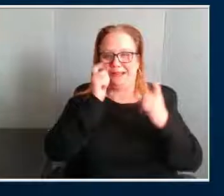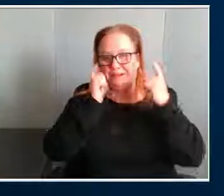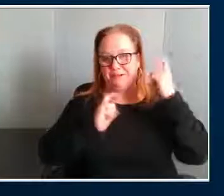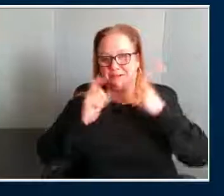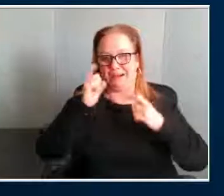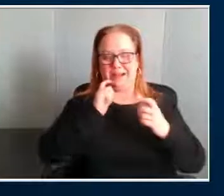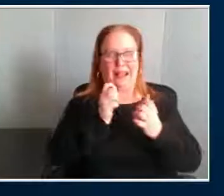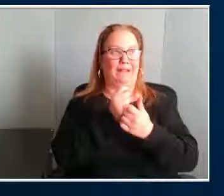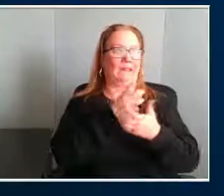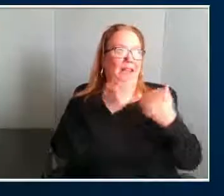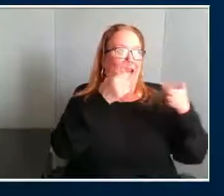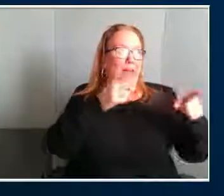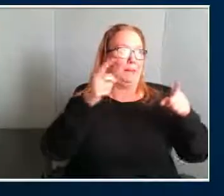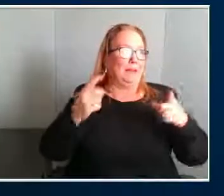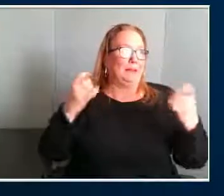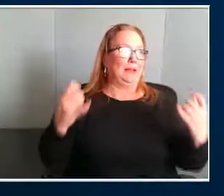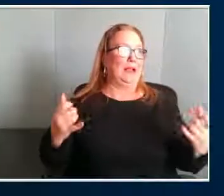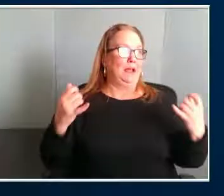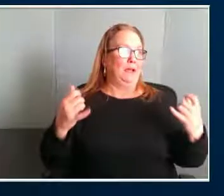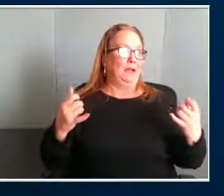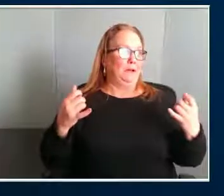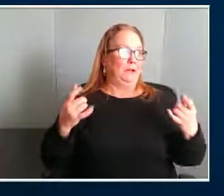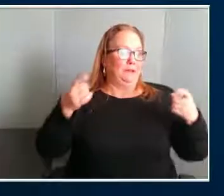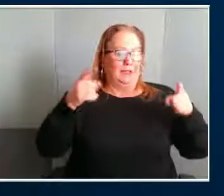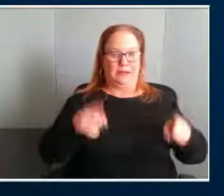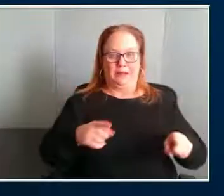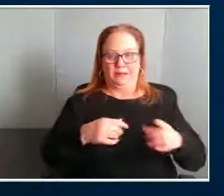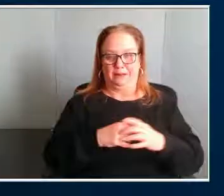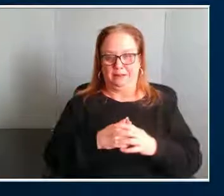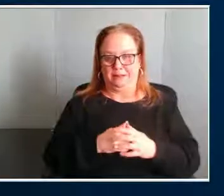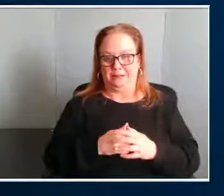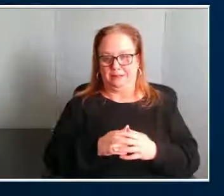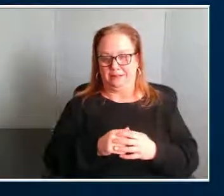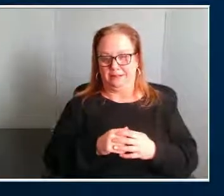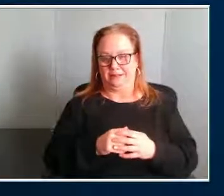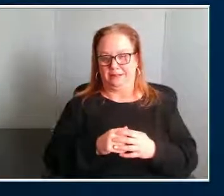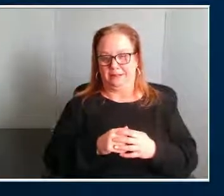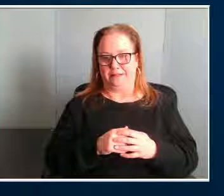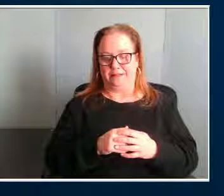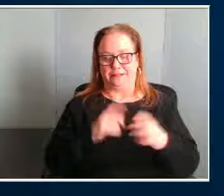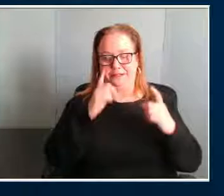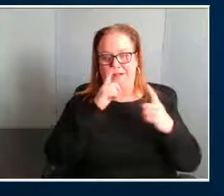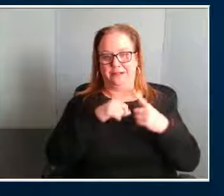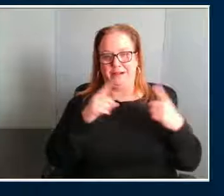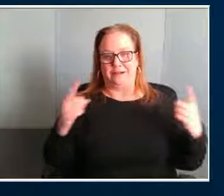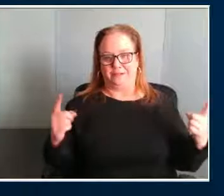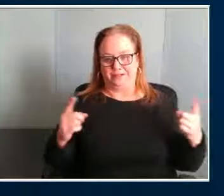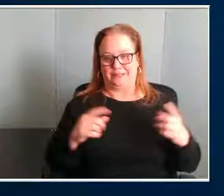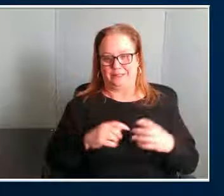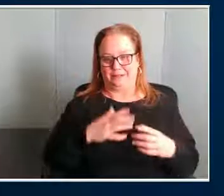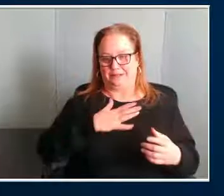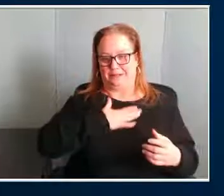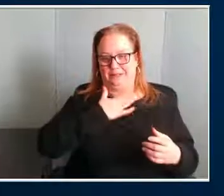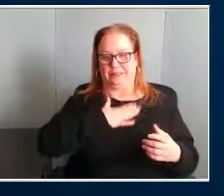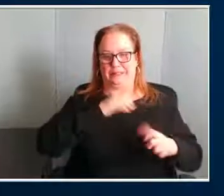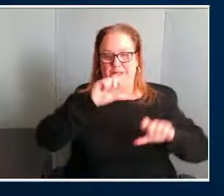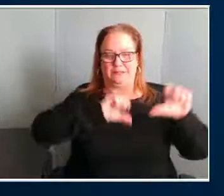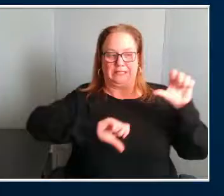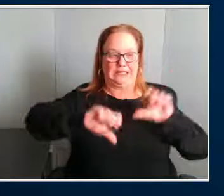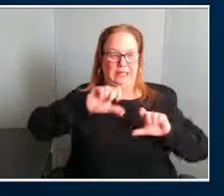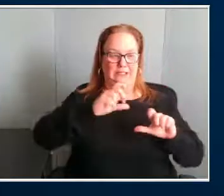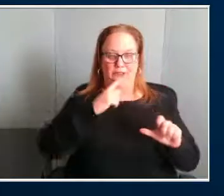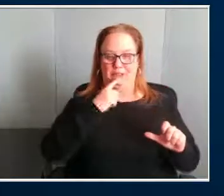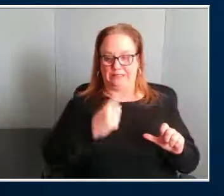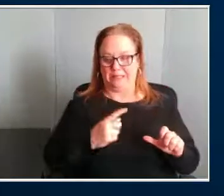have happened, but now what has happened, and such a contrast. And that's when science. That's when you say,